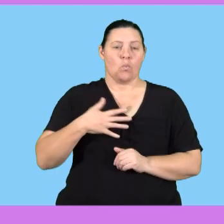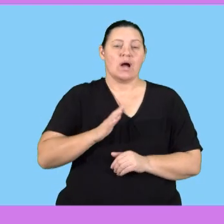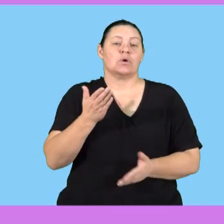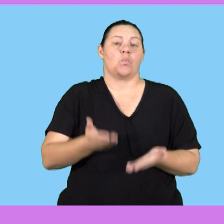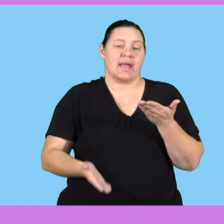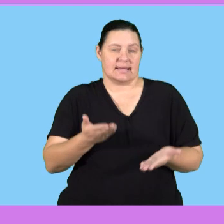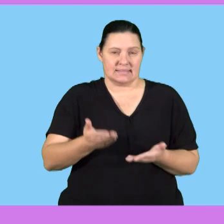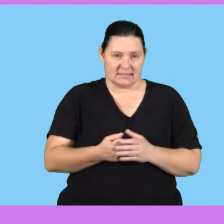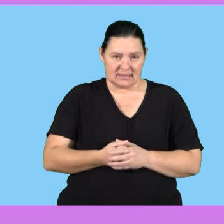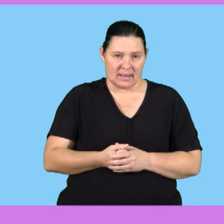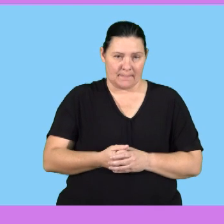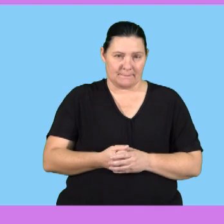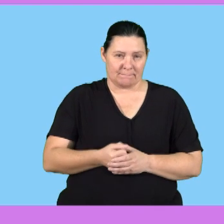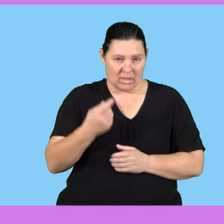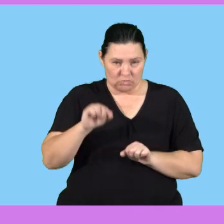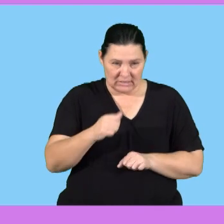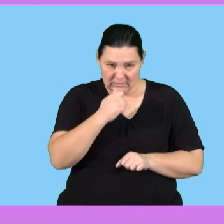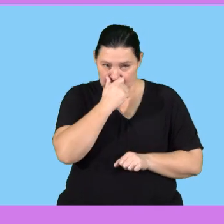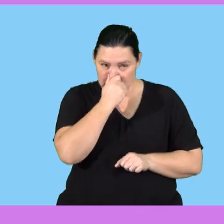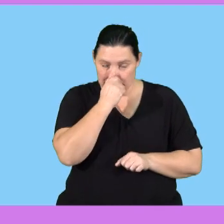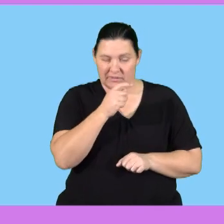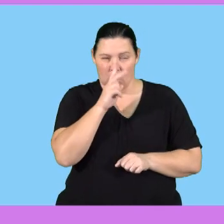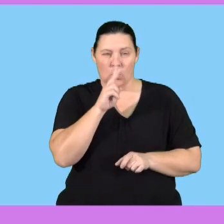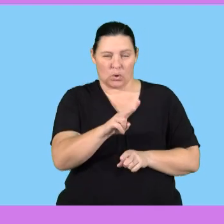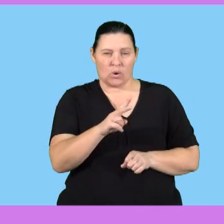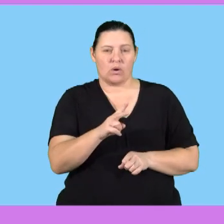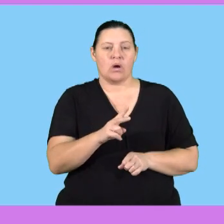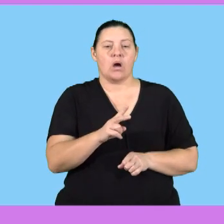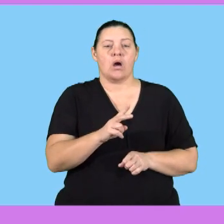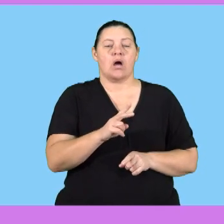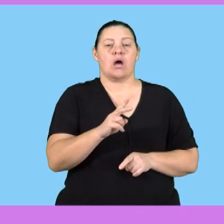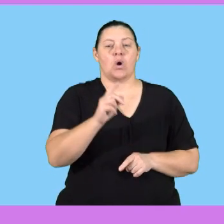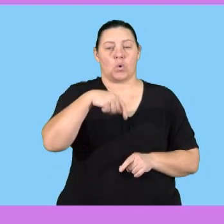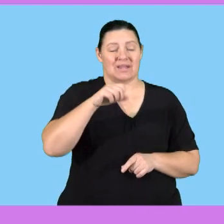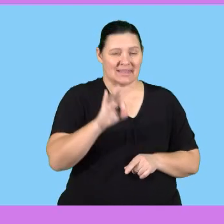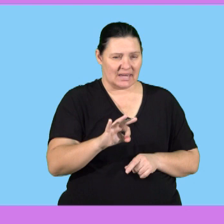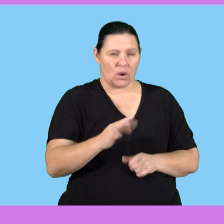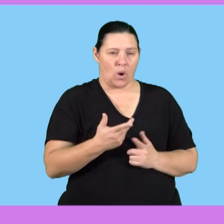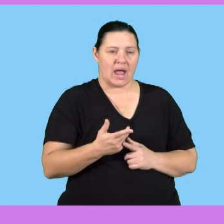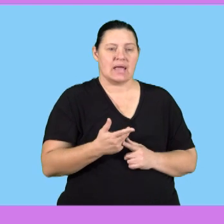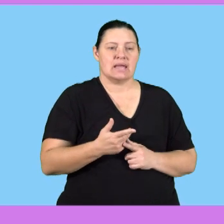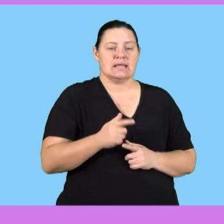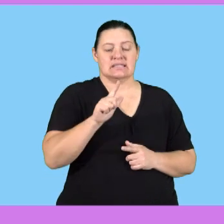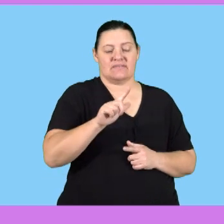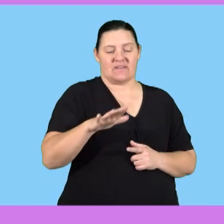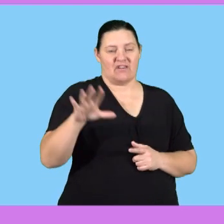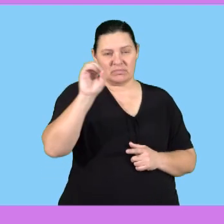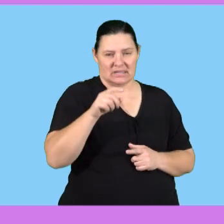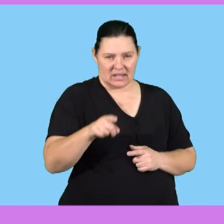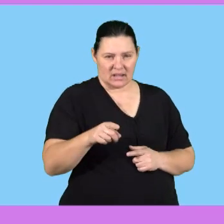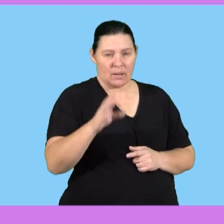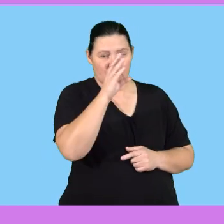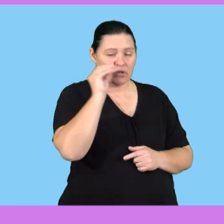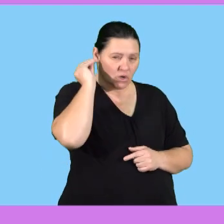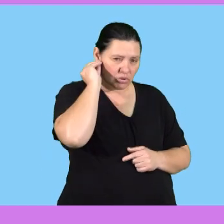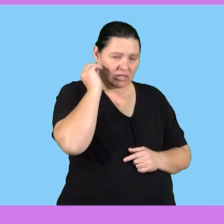working with the weight. We agree. All right. So now we must look for quartile 3, which is our 75th